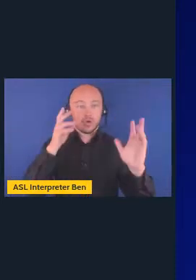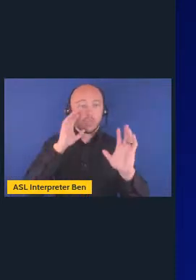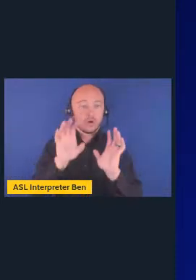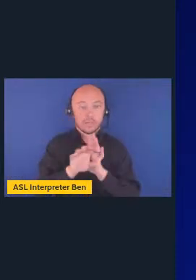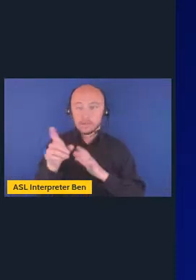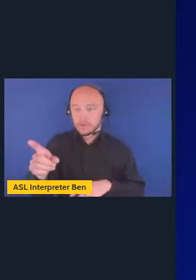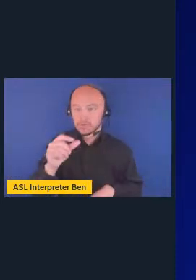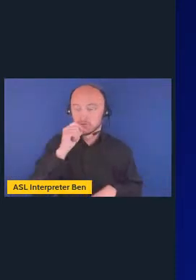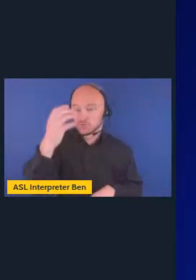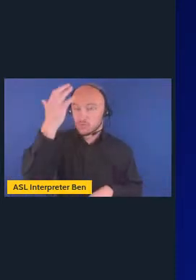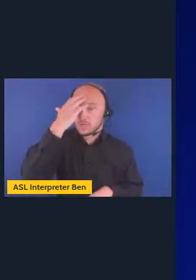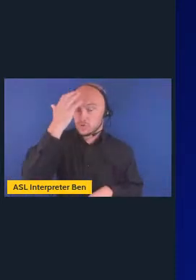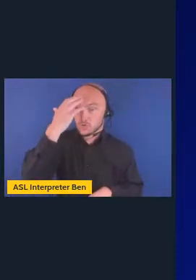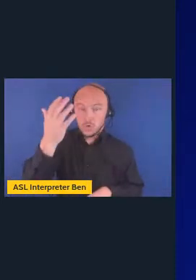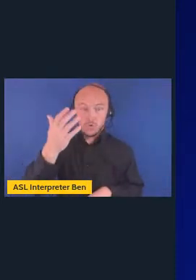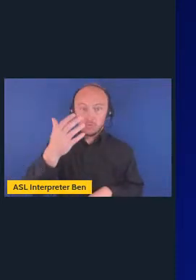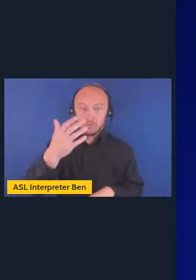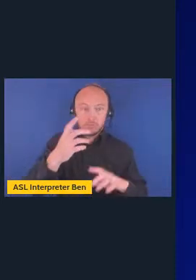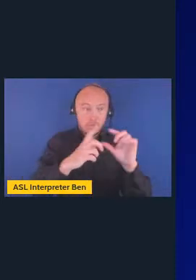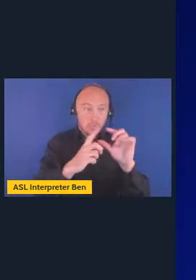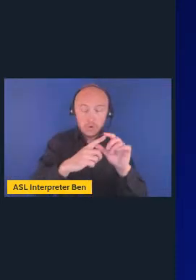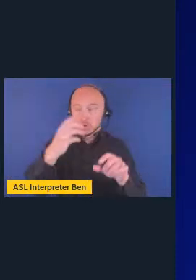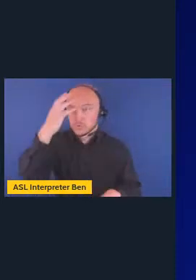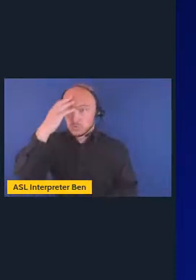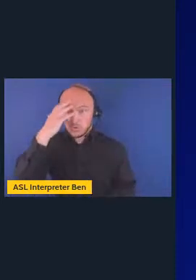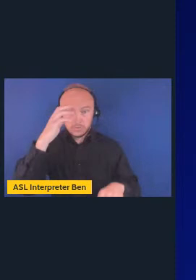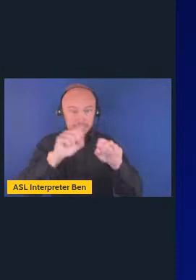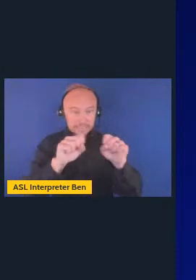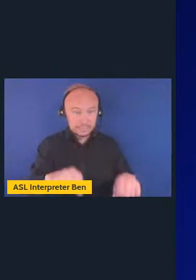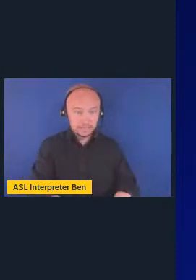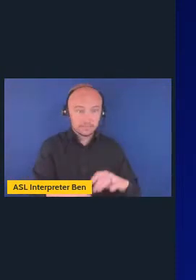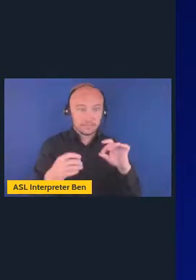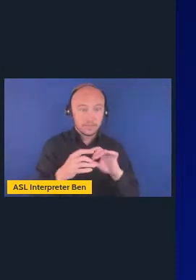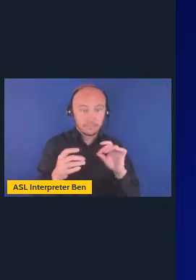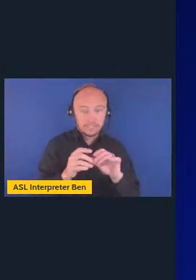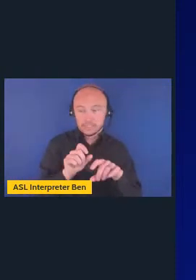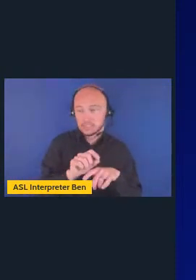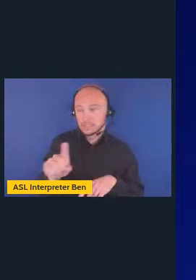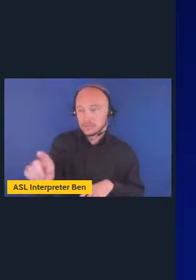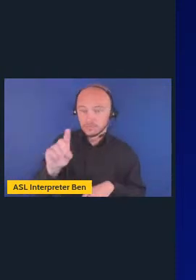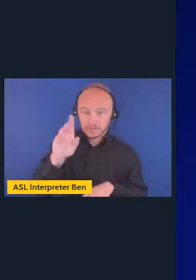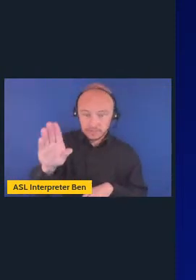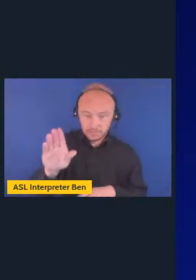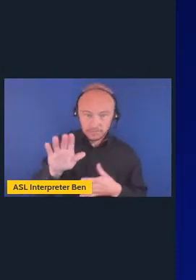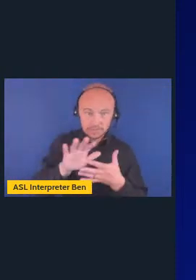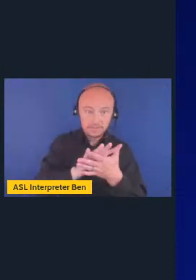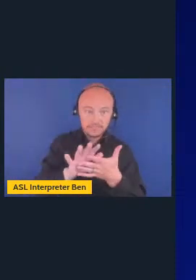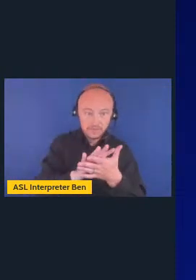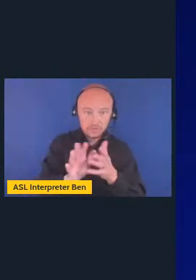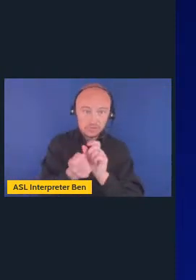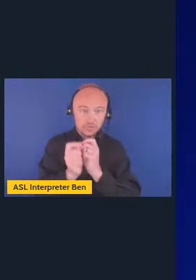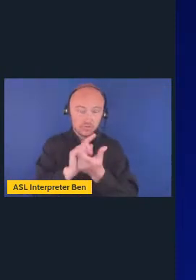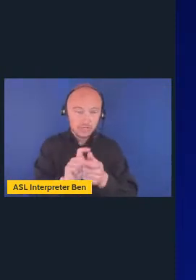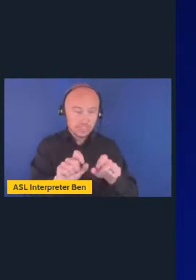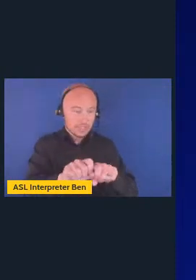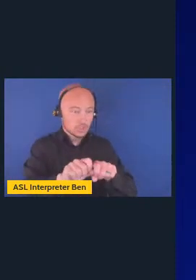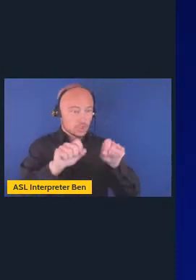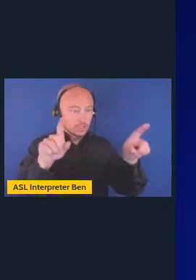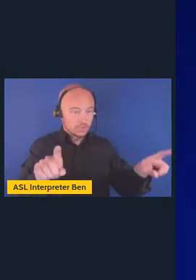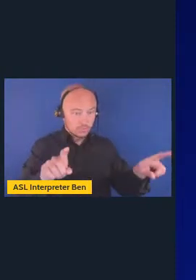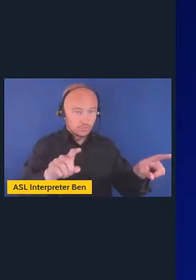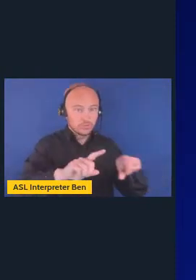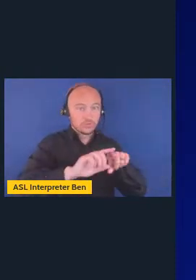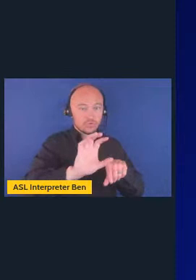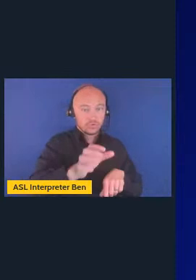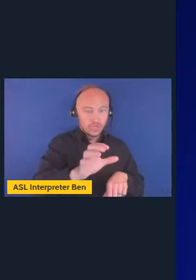little knowledge of the system and understand that a message is coming from a database, it's being filtered, translated, and distributed over a channel